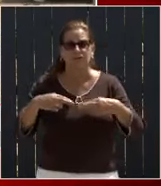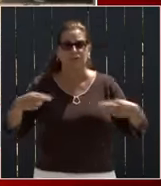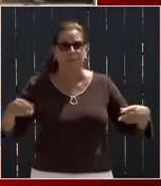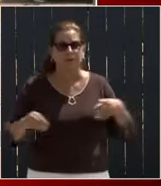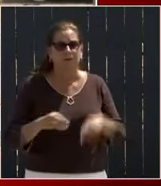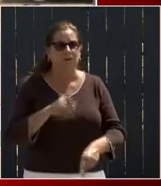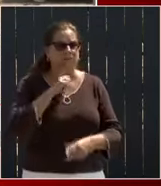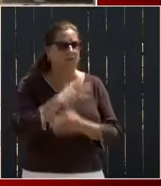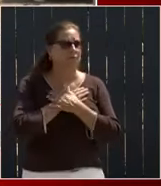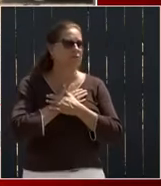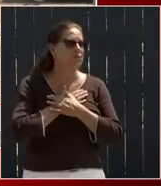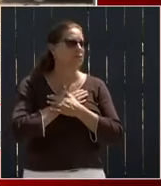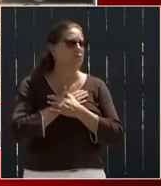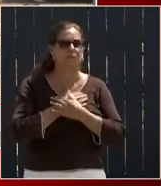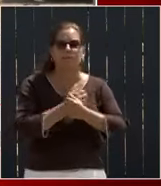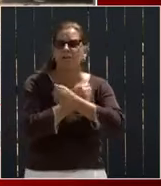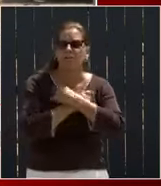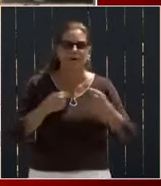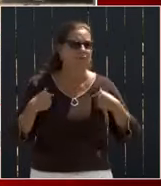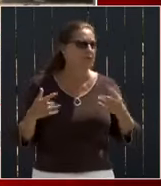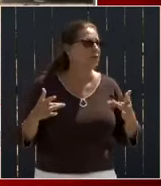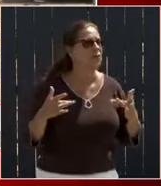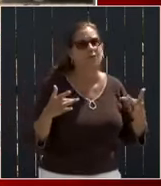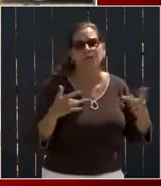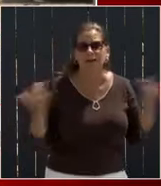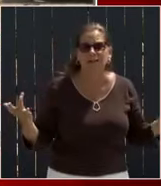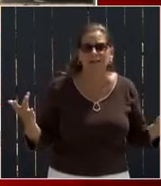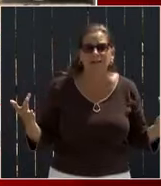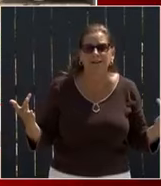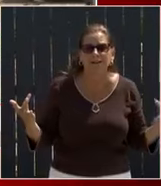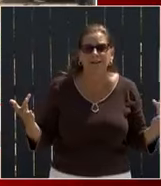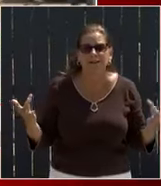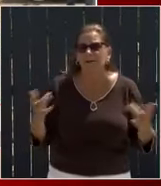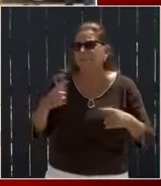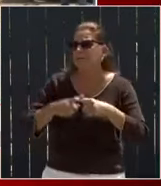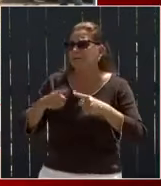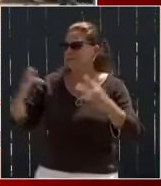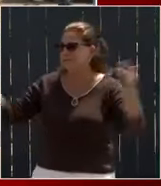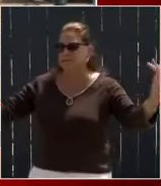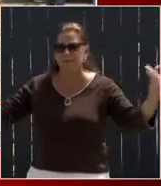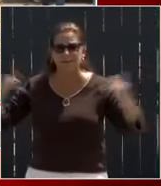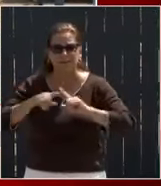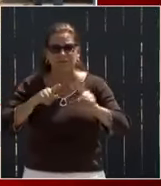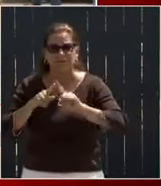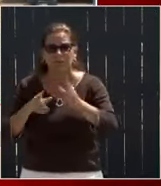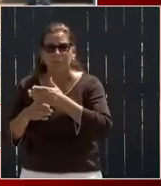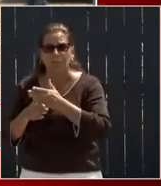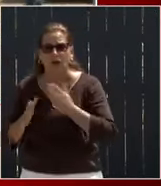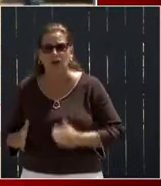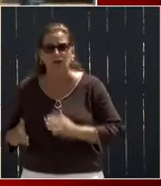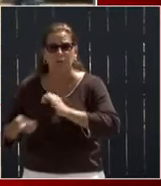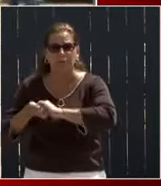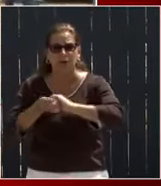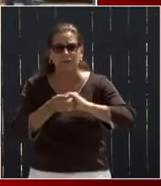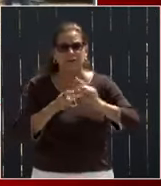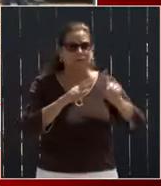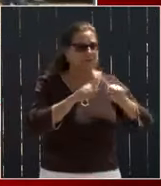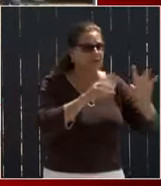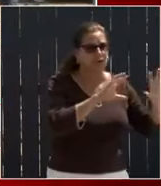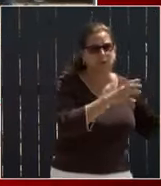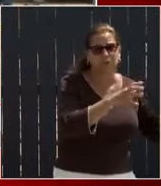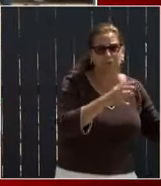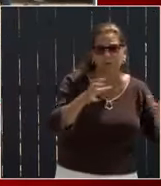a group coming together to be able to celebrate the opening of this. Gary, I want to thank you and Chris also for the great work that you all have